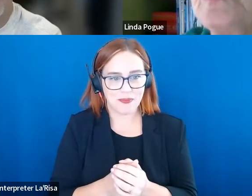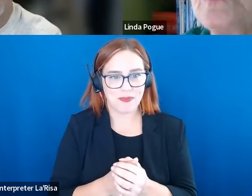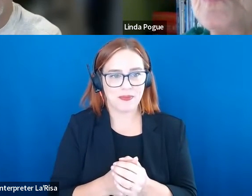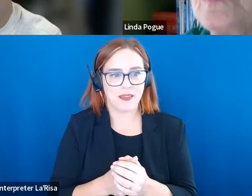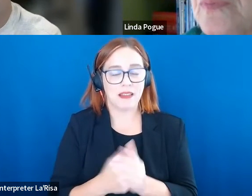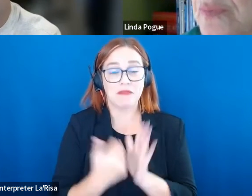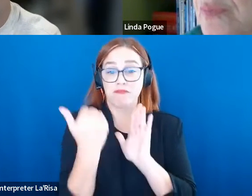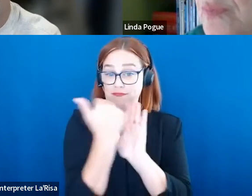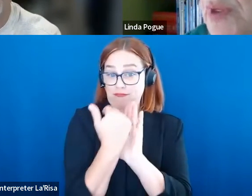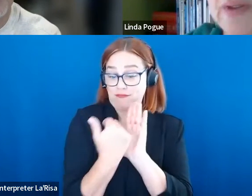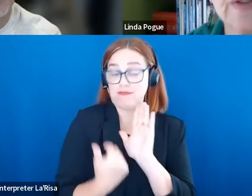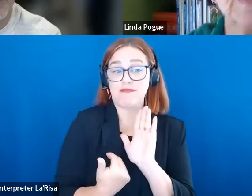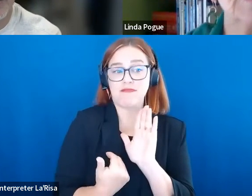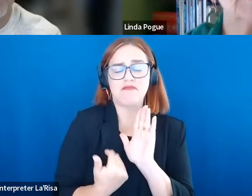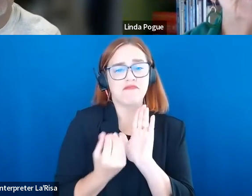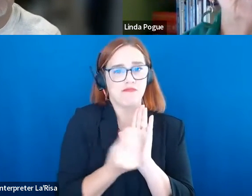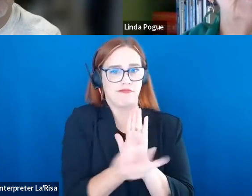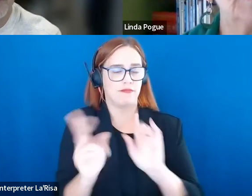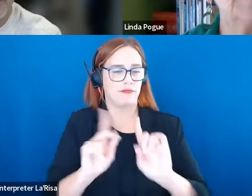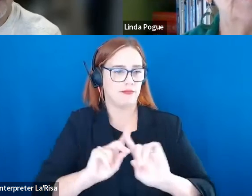listed a number of different